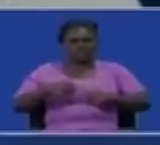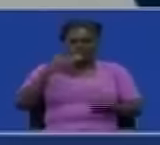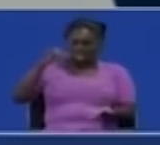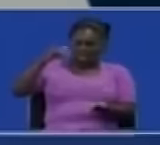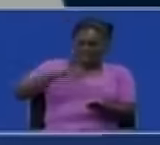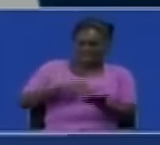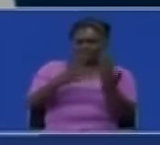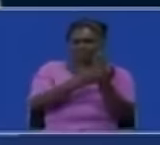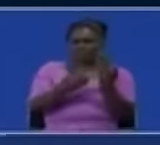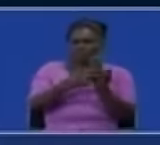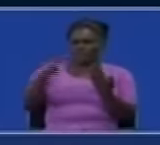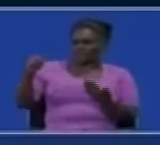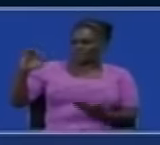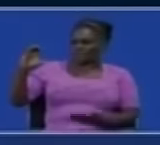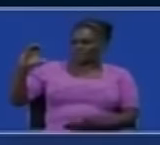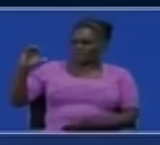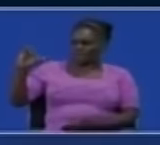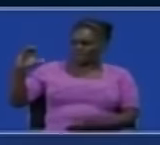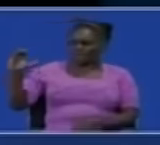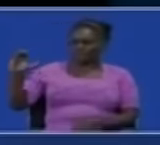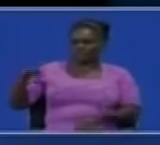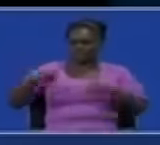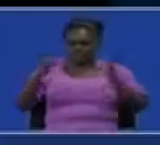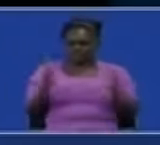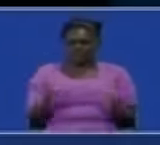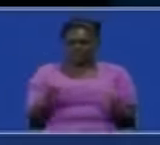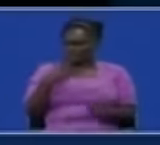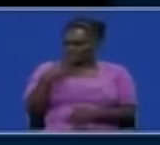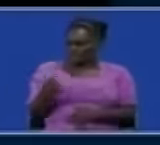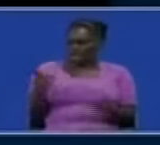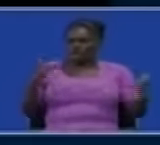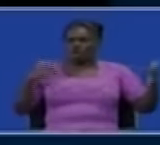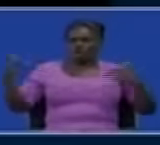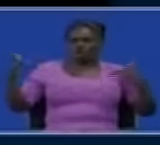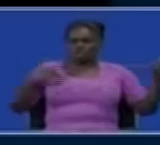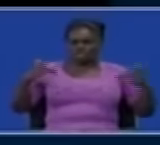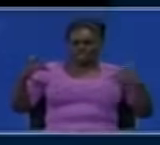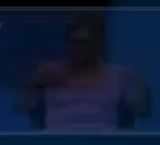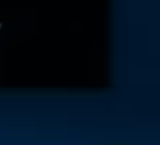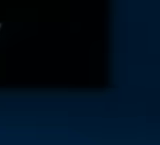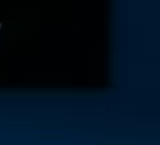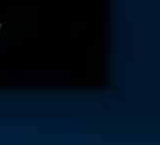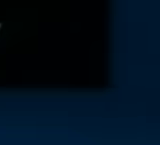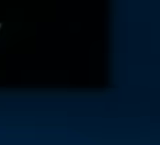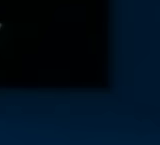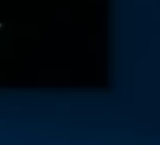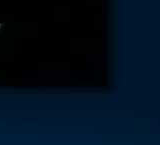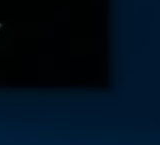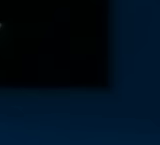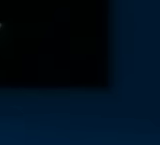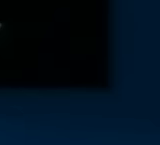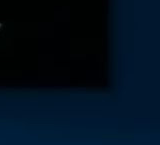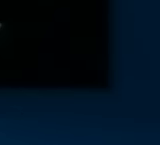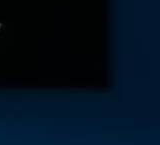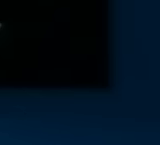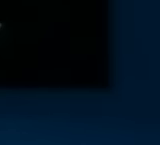also copied to NCIC Chair Francis Kaparo, reads in part, "Concerned citizens have sent me a voice clip which quotes the leader